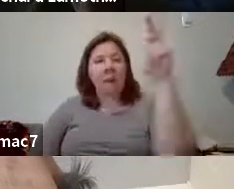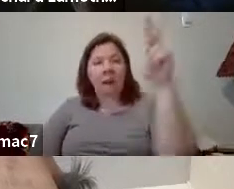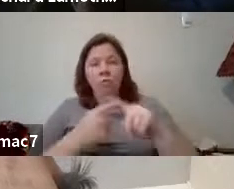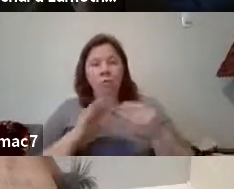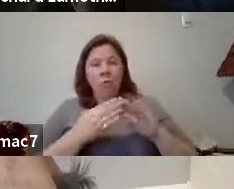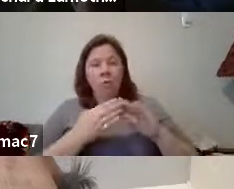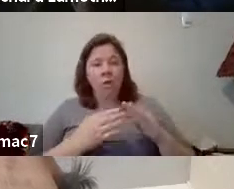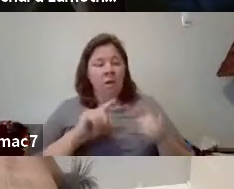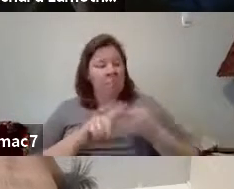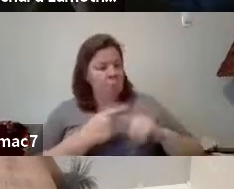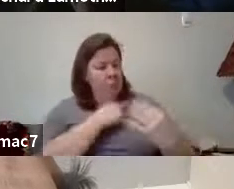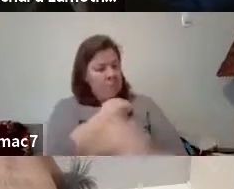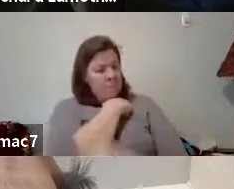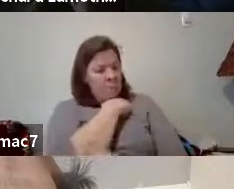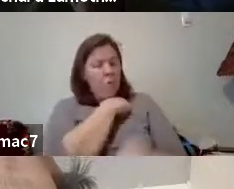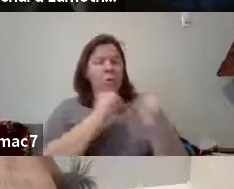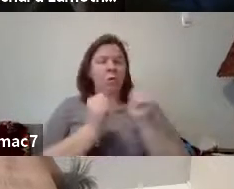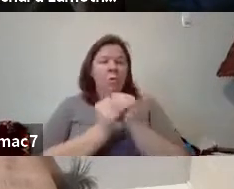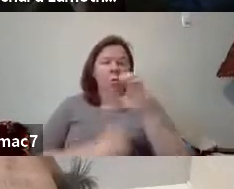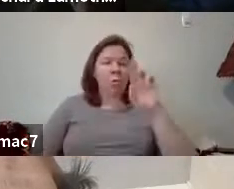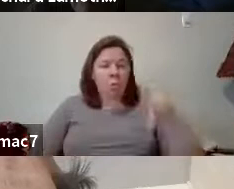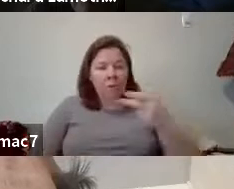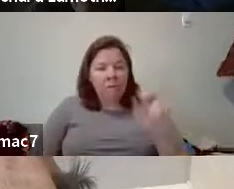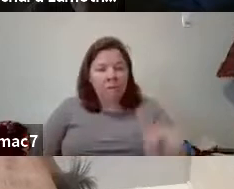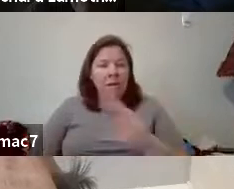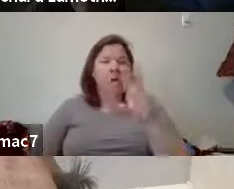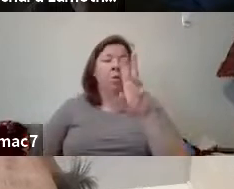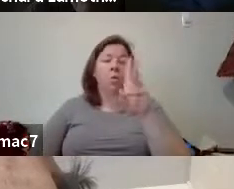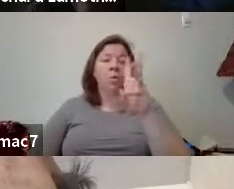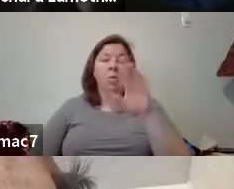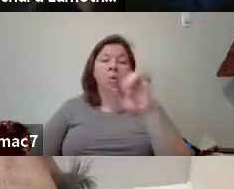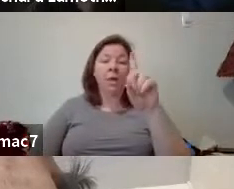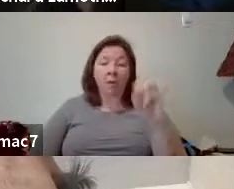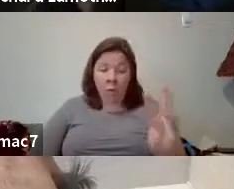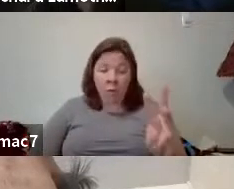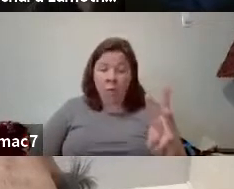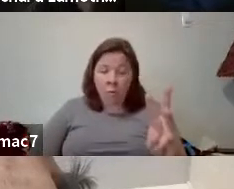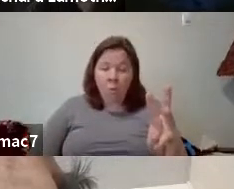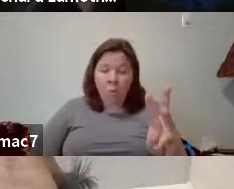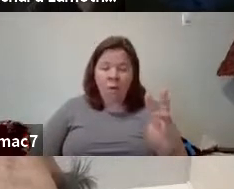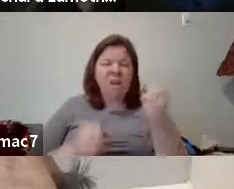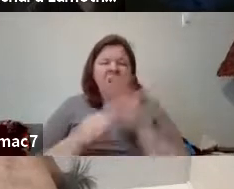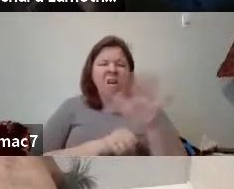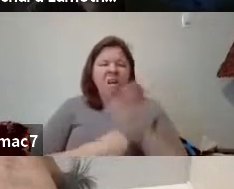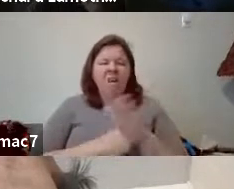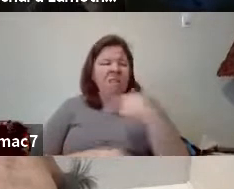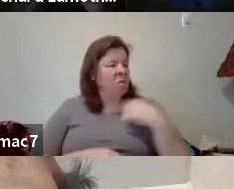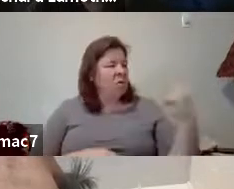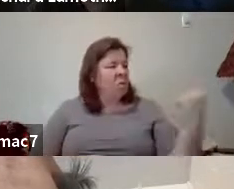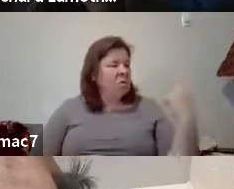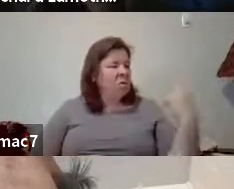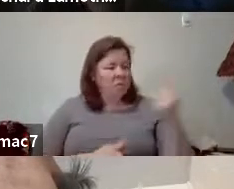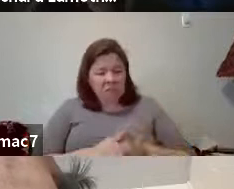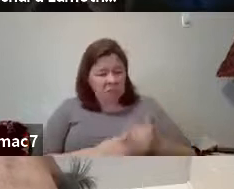of the poor, friends of the orphans, friends of the widows. There are enough of those around where if we took 1 or 2 on